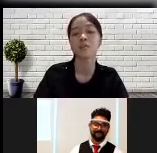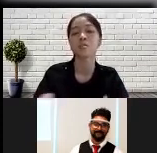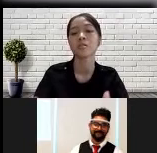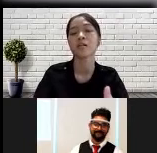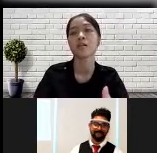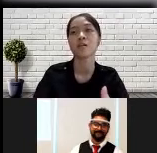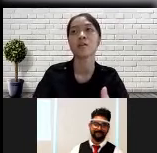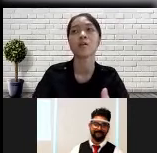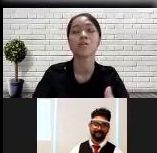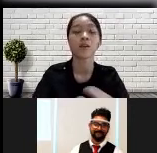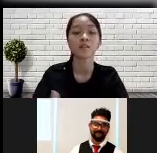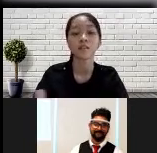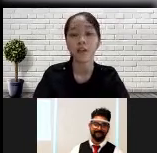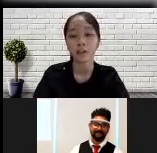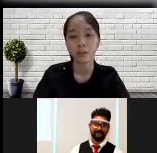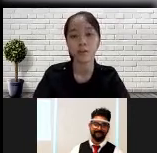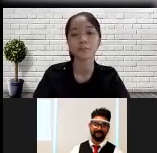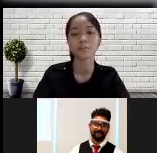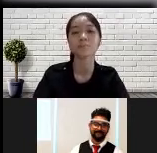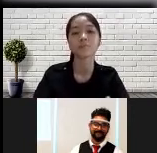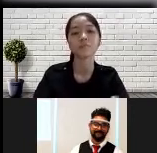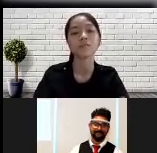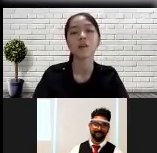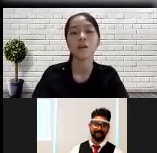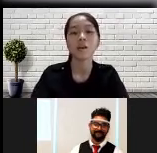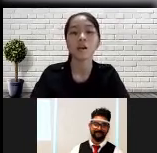times to ensure that your testing is accurate.